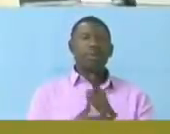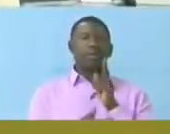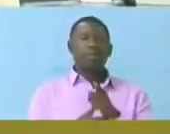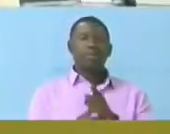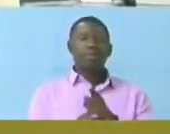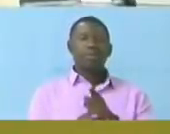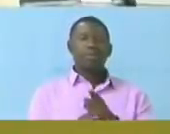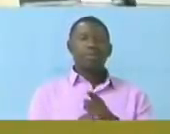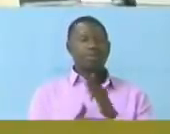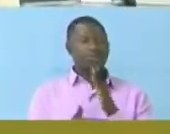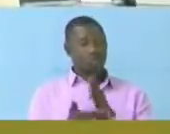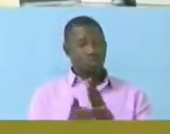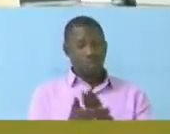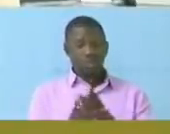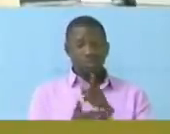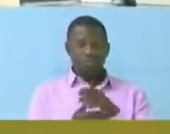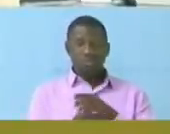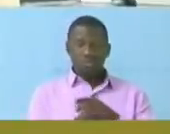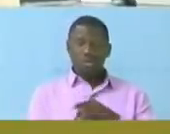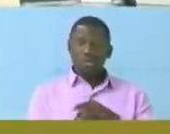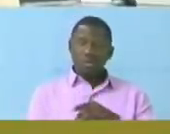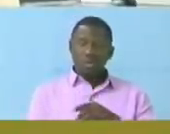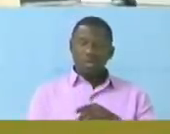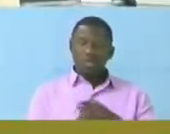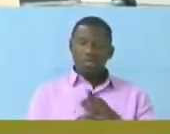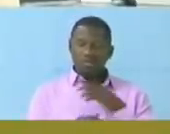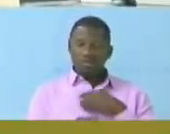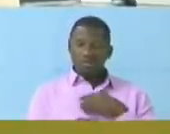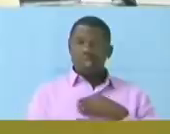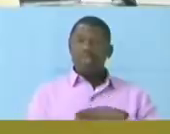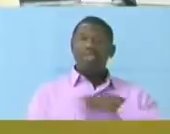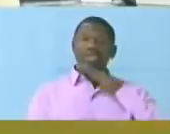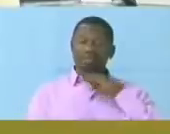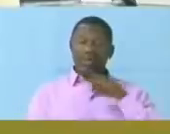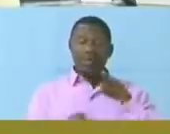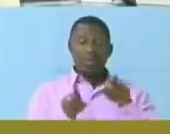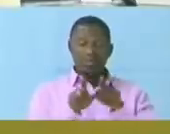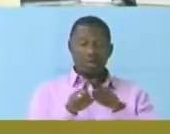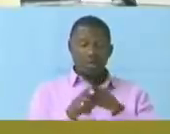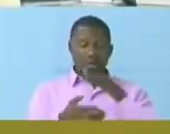But the mere fact that you are comfortable with the document